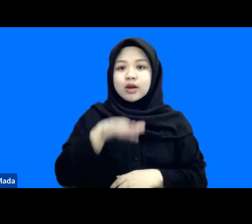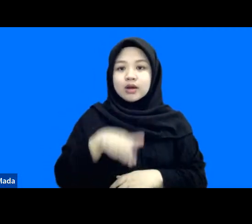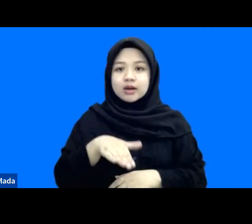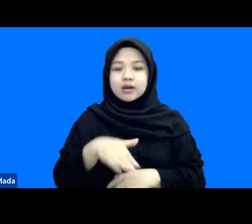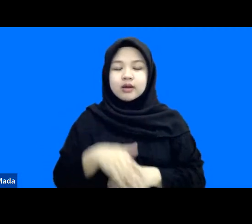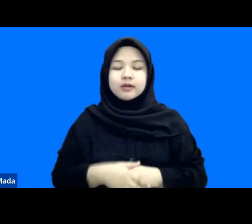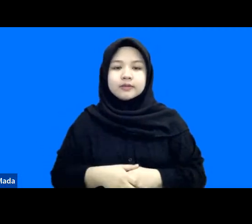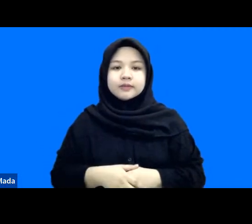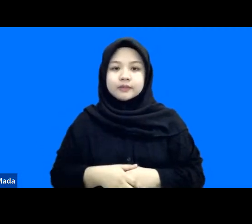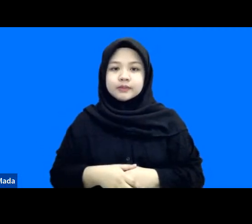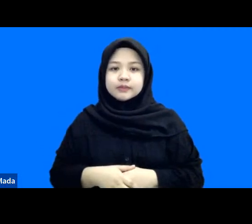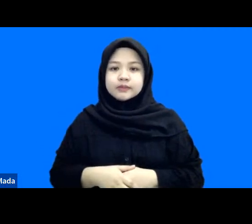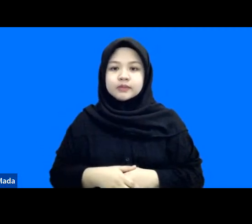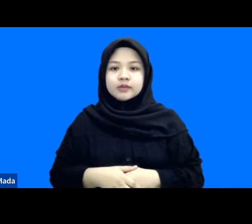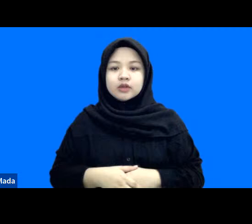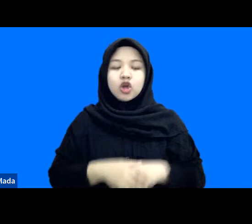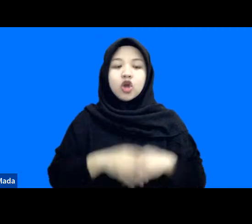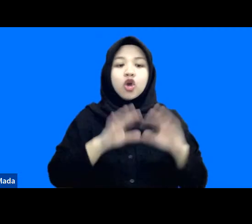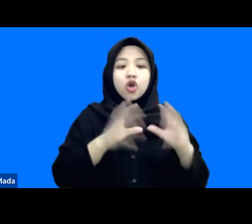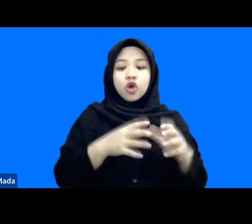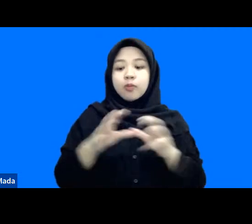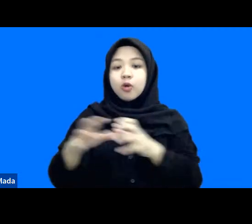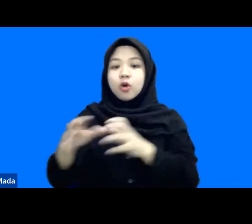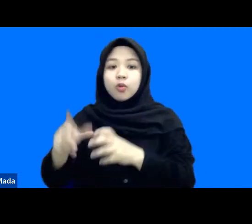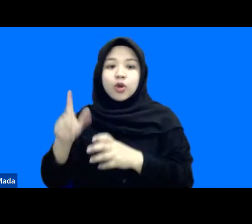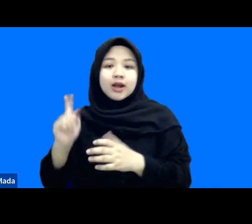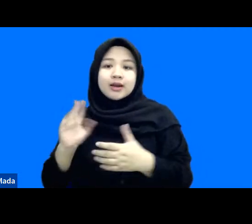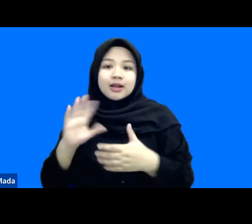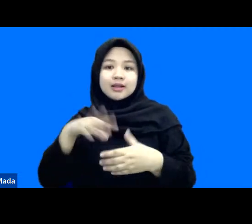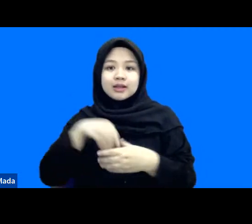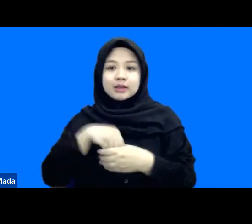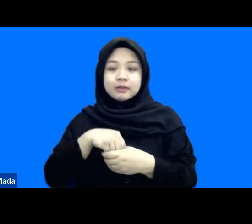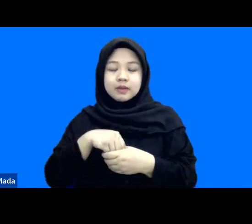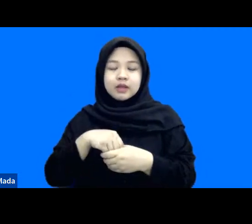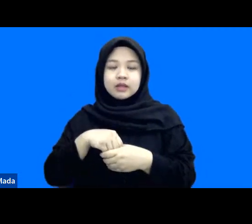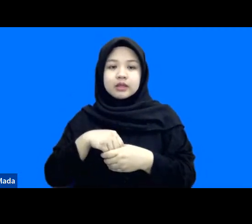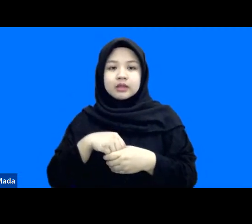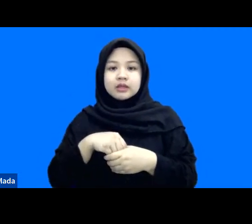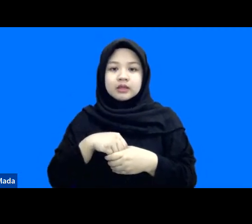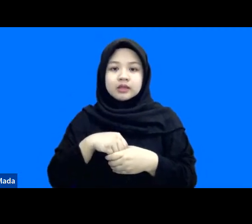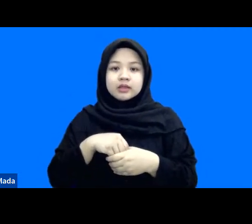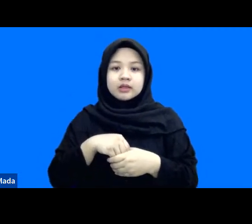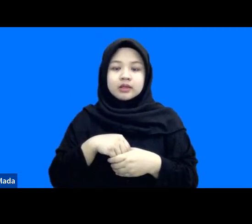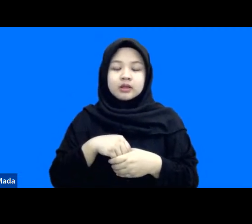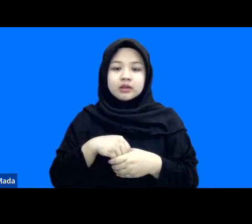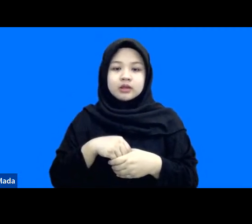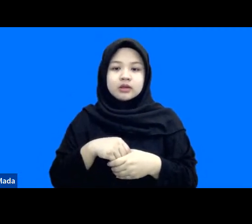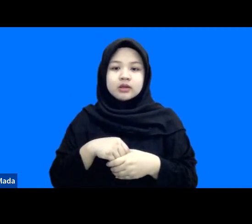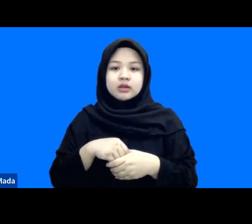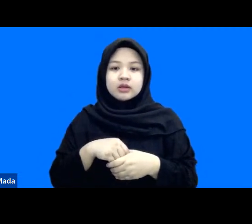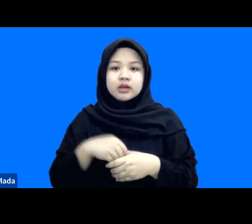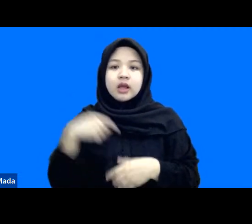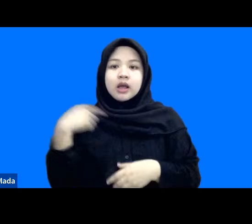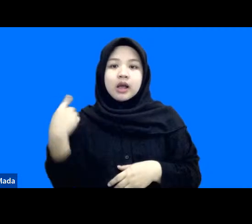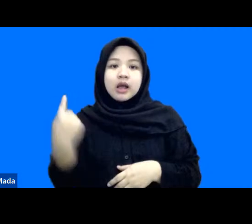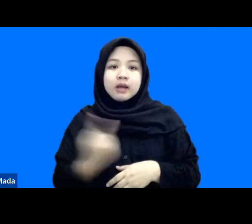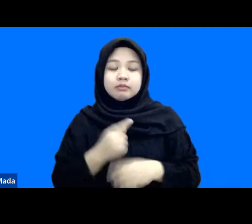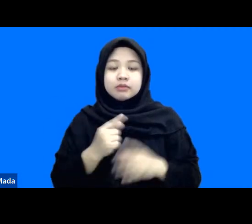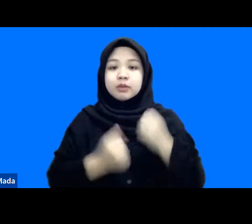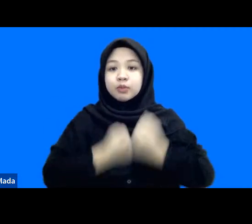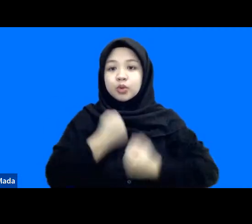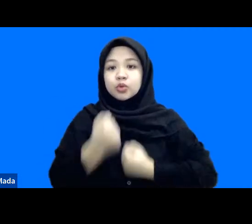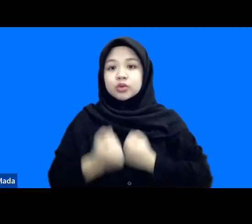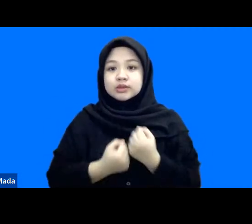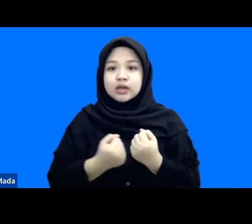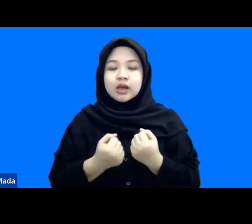with other official engagement group, we also try to align with Youth